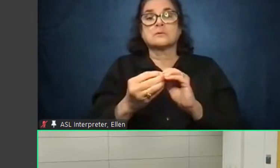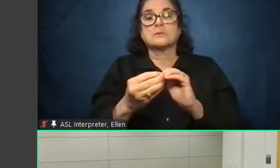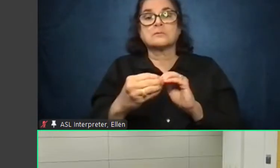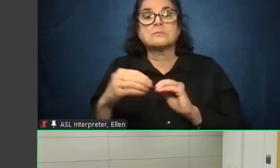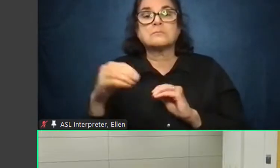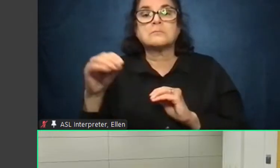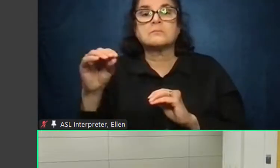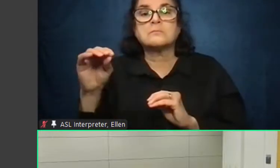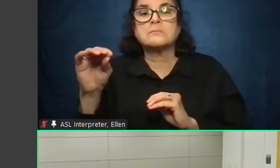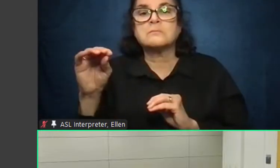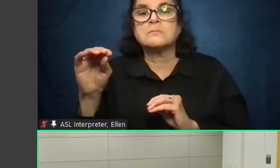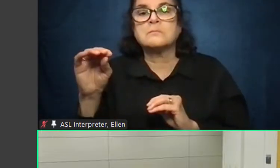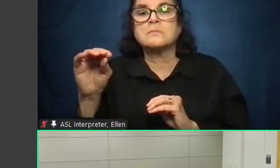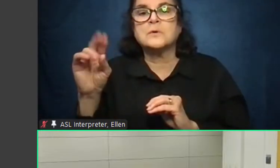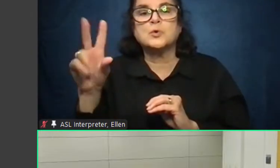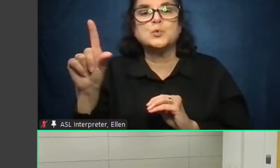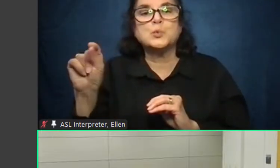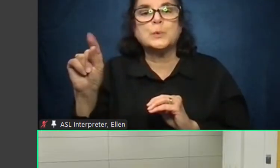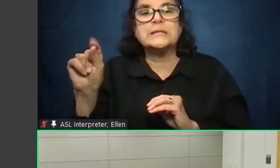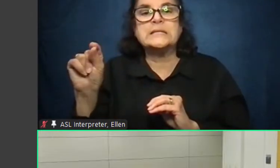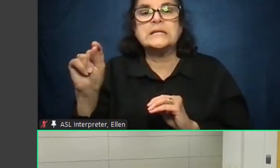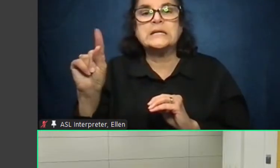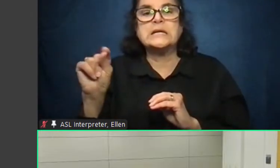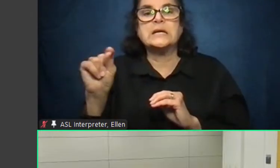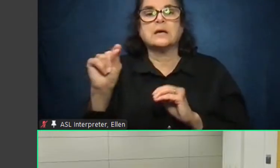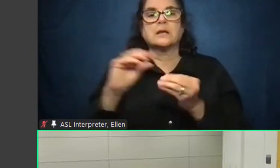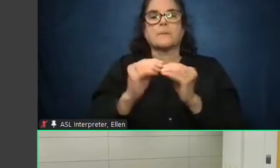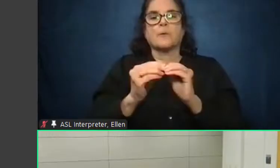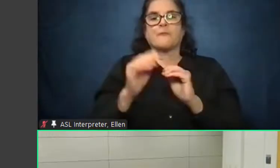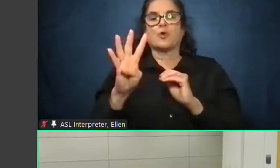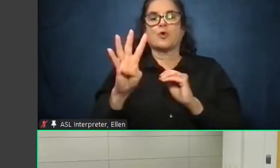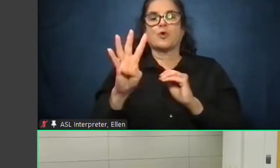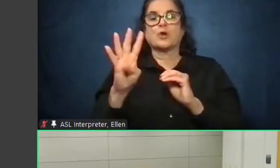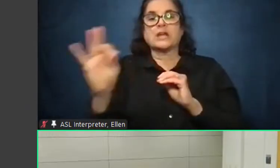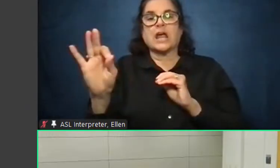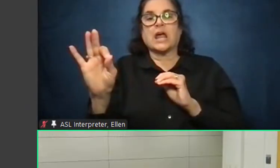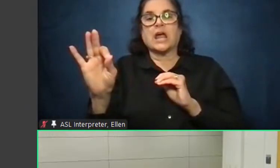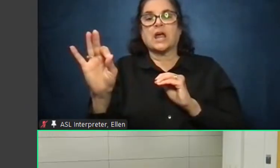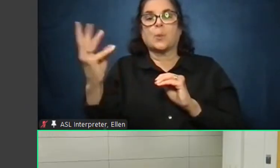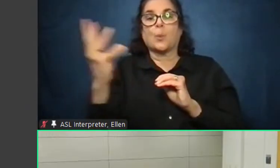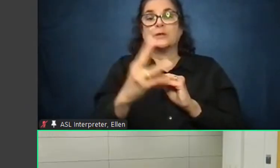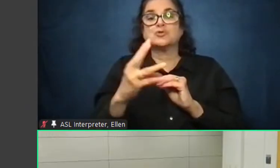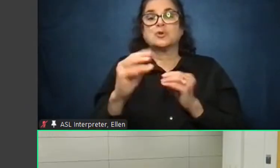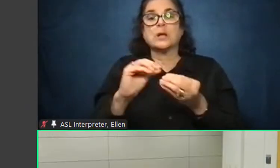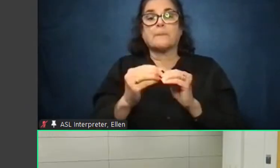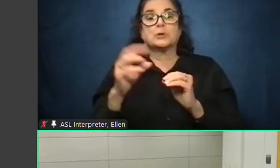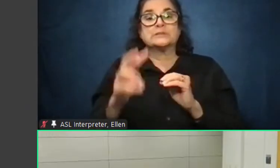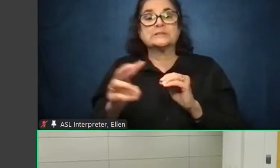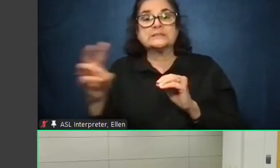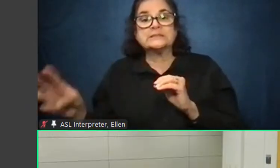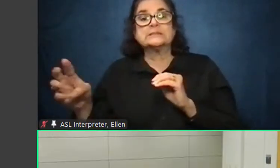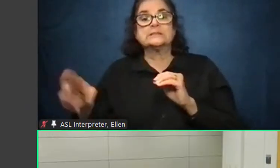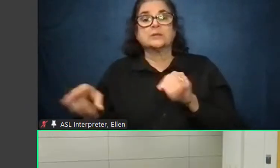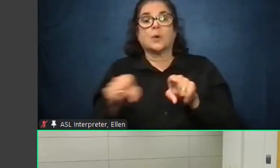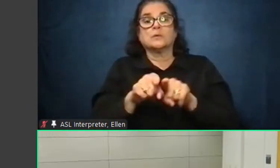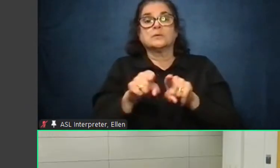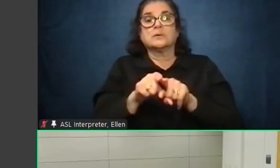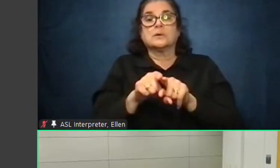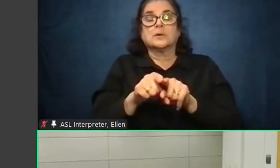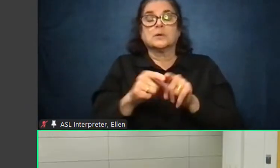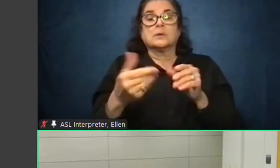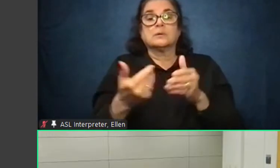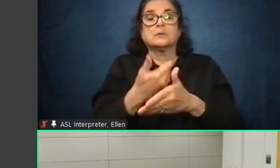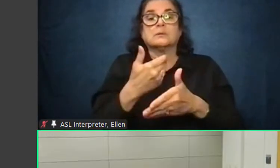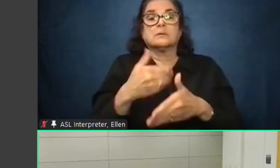number 66, Chicago. The upcoming routes in August will include the number 53, Pulaski, number